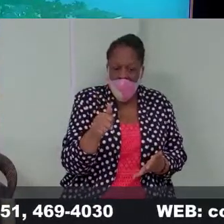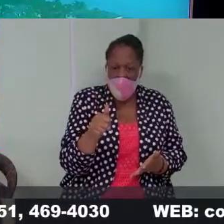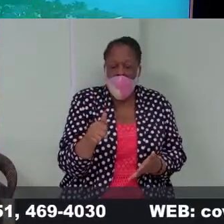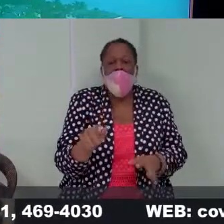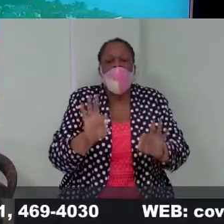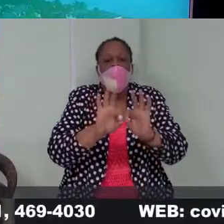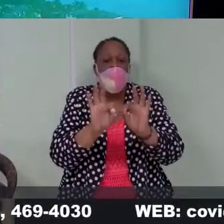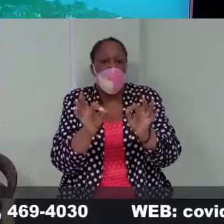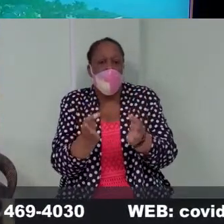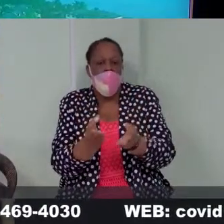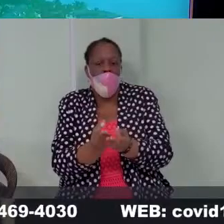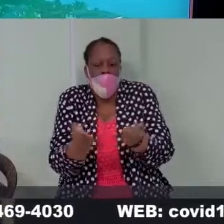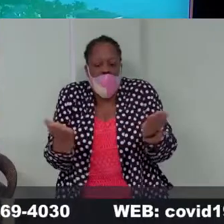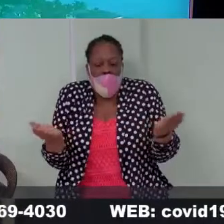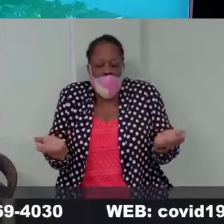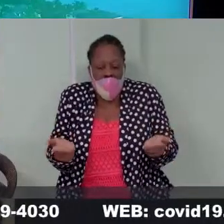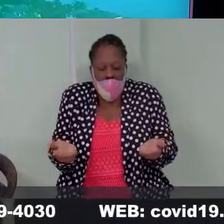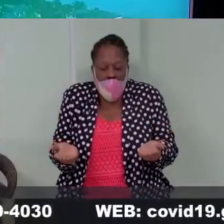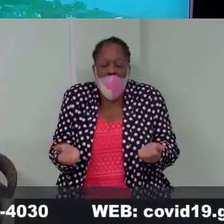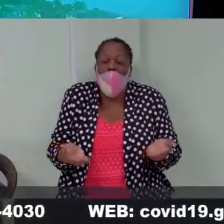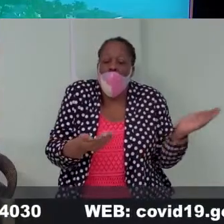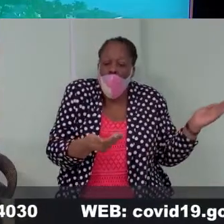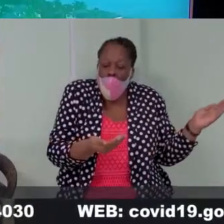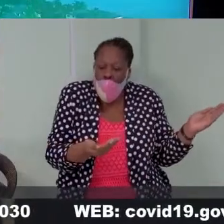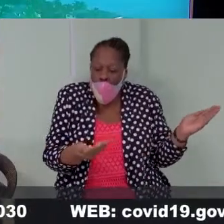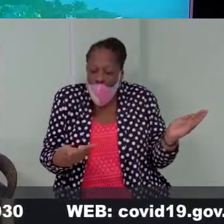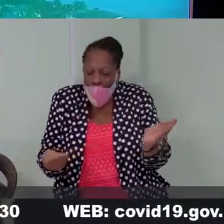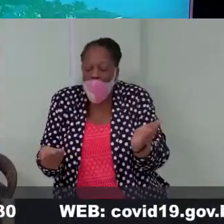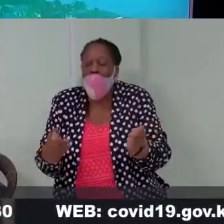go into quarantine with such an individual.